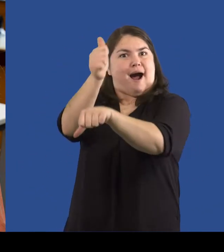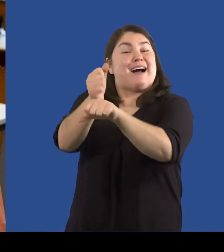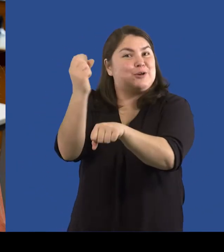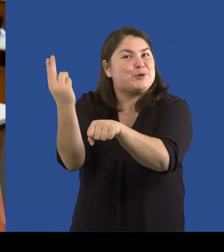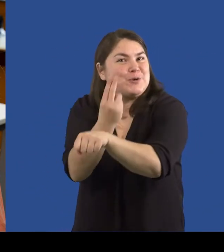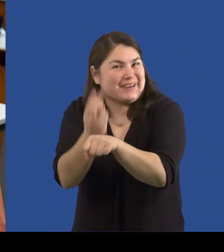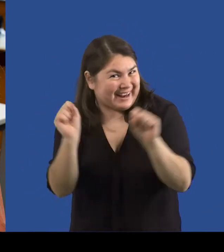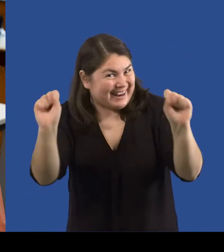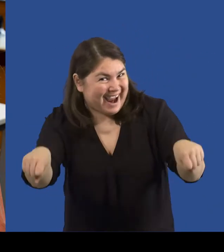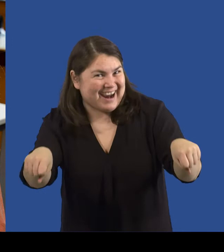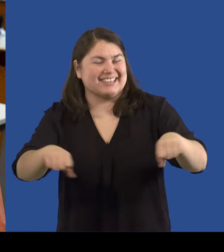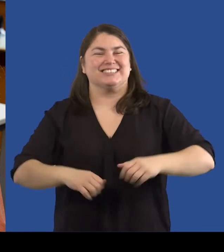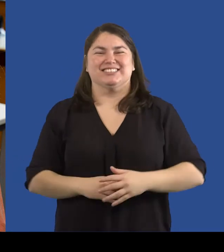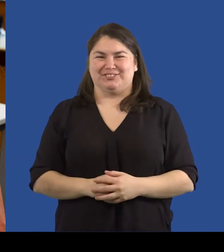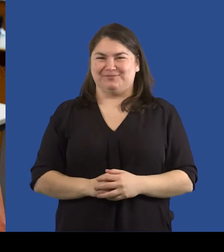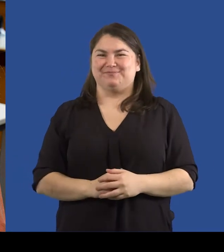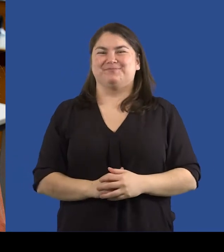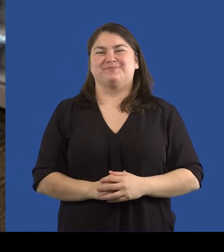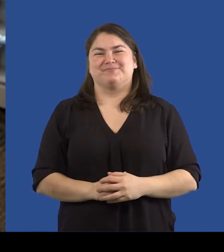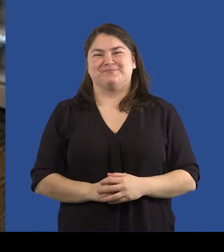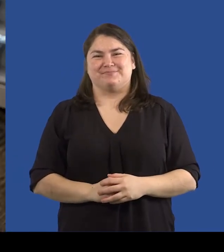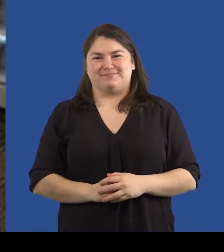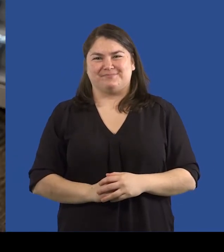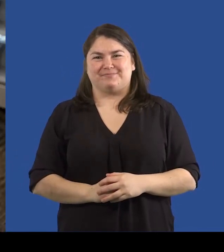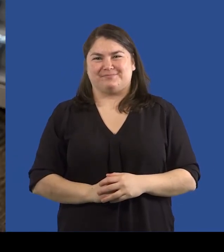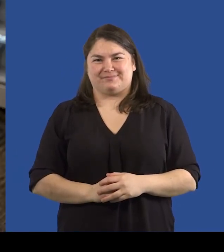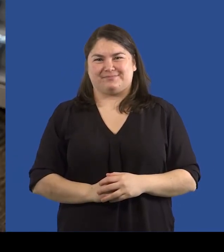I can use a computer.